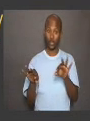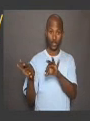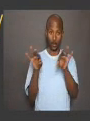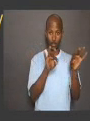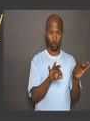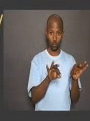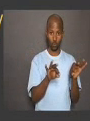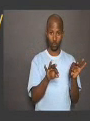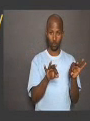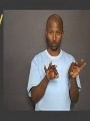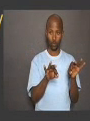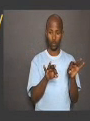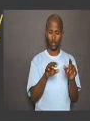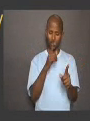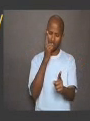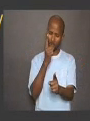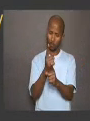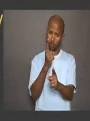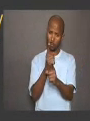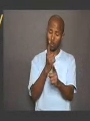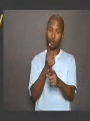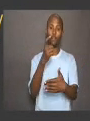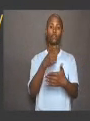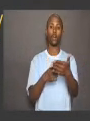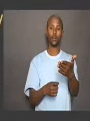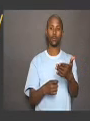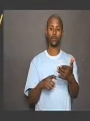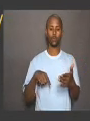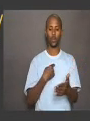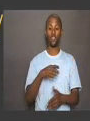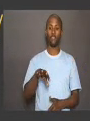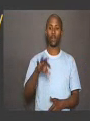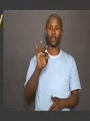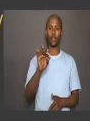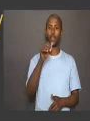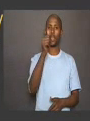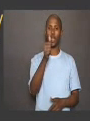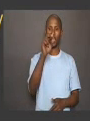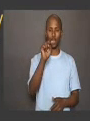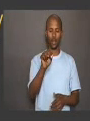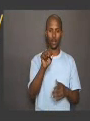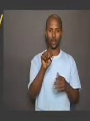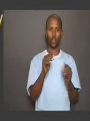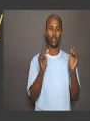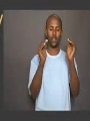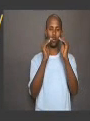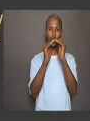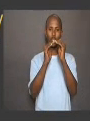When we substitute the proper values, we find that